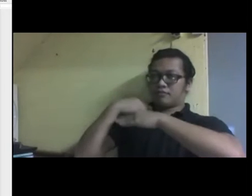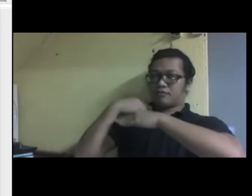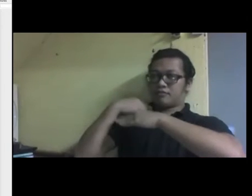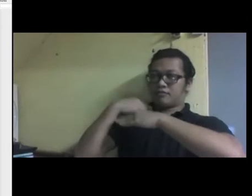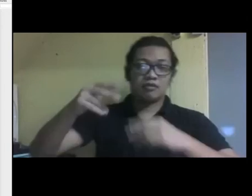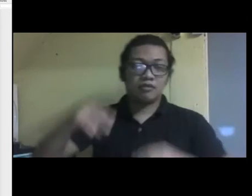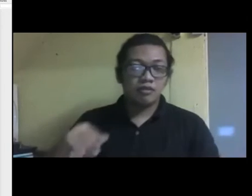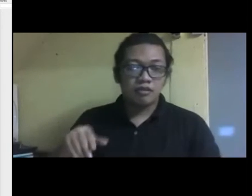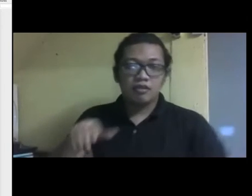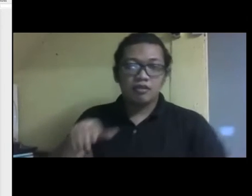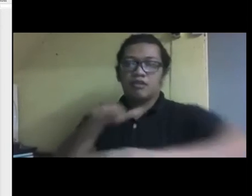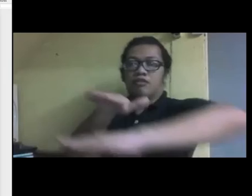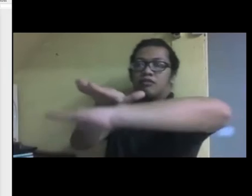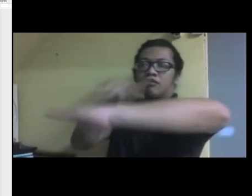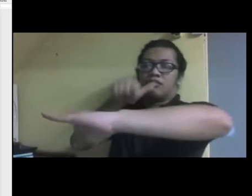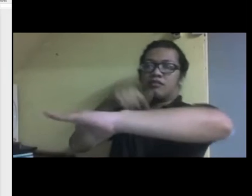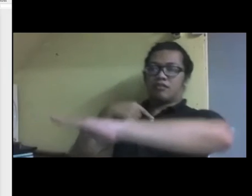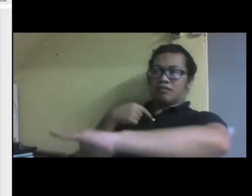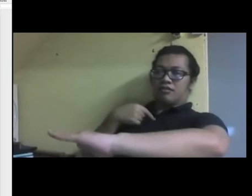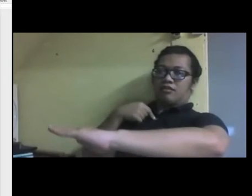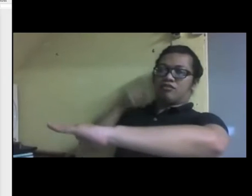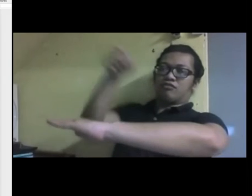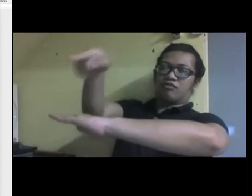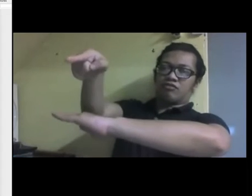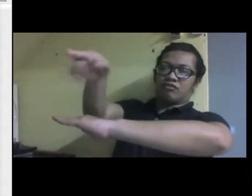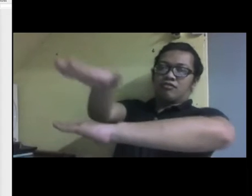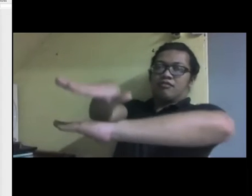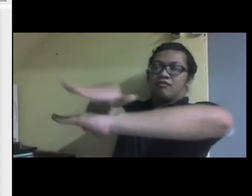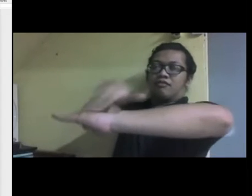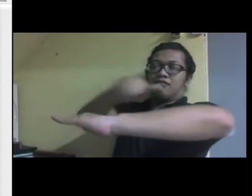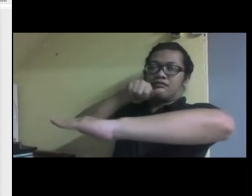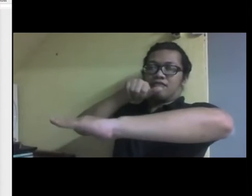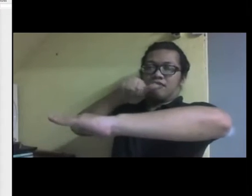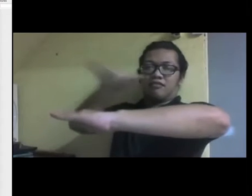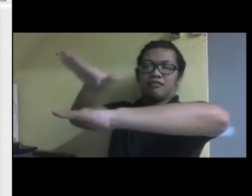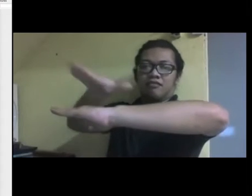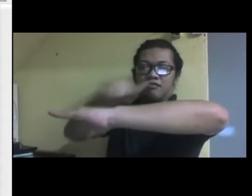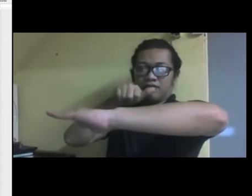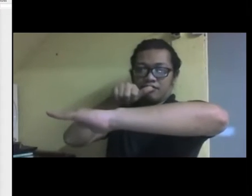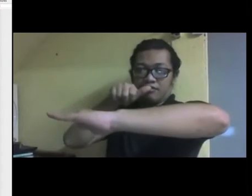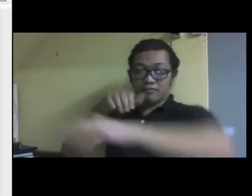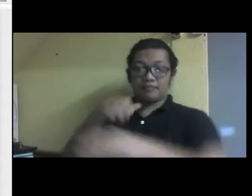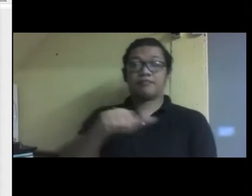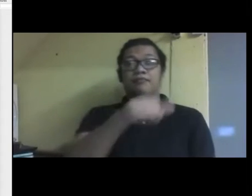Right. here's the second way, Right.